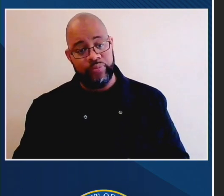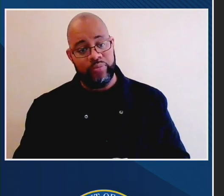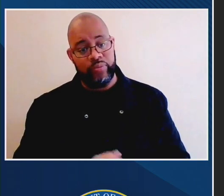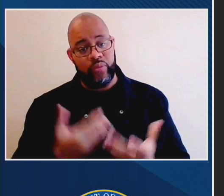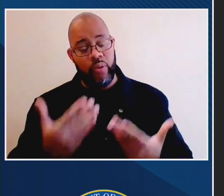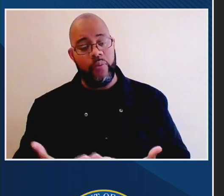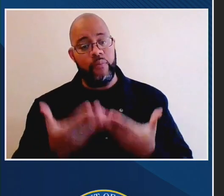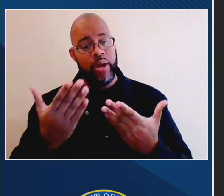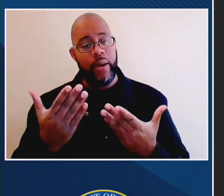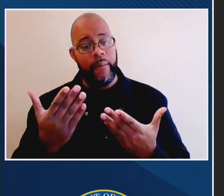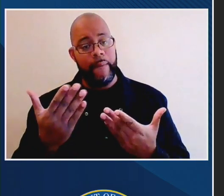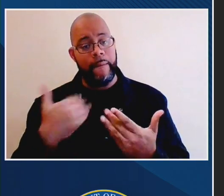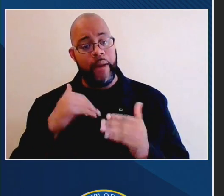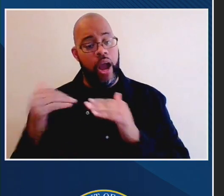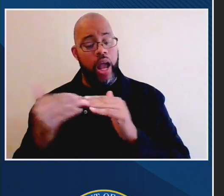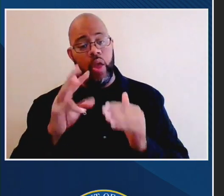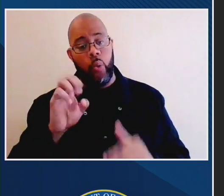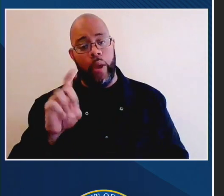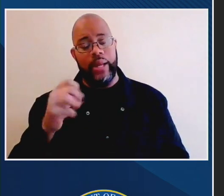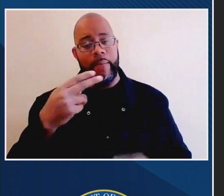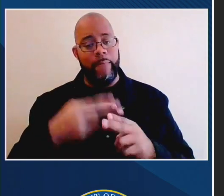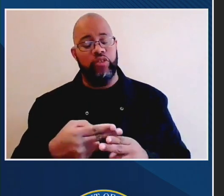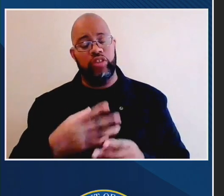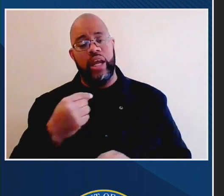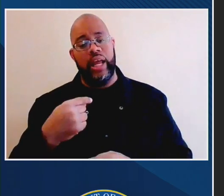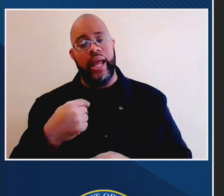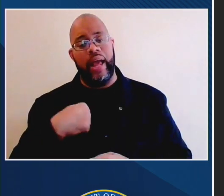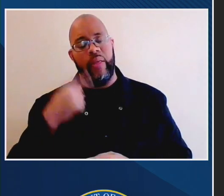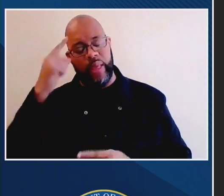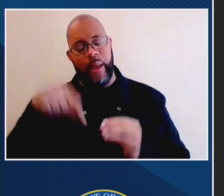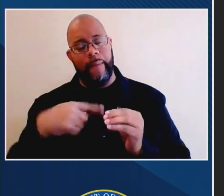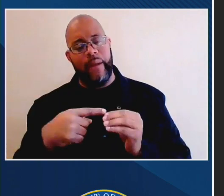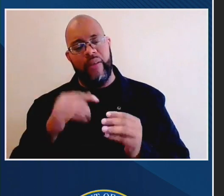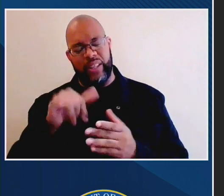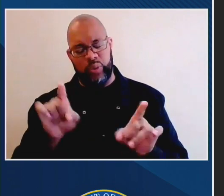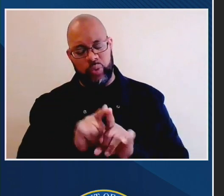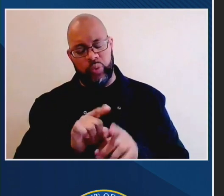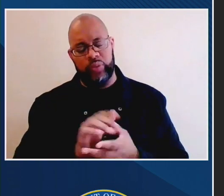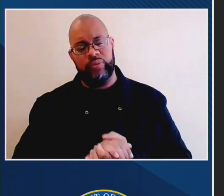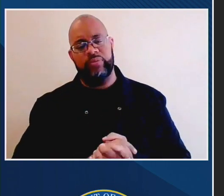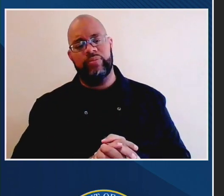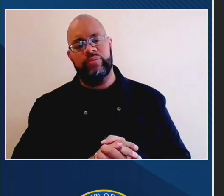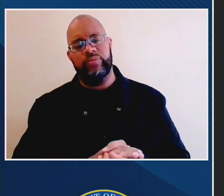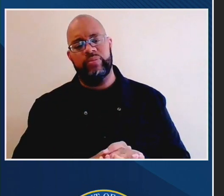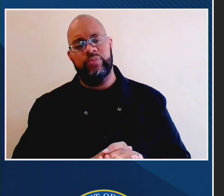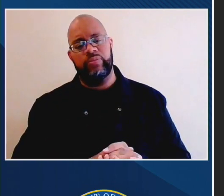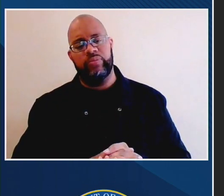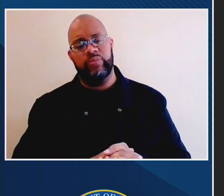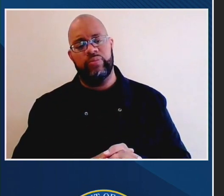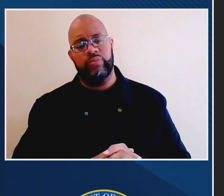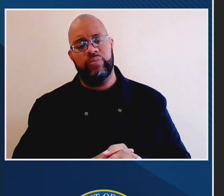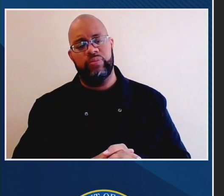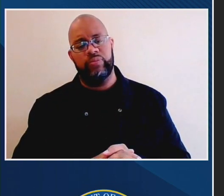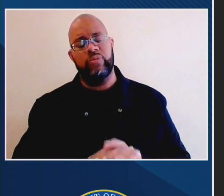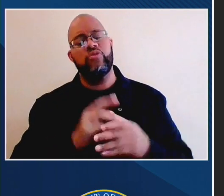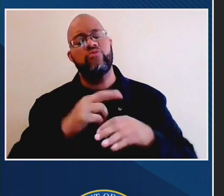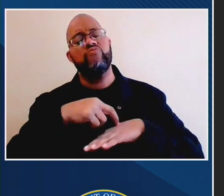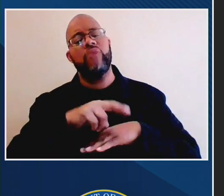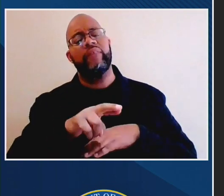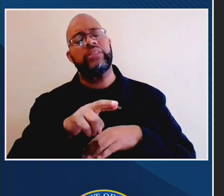deal with, but we have been able to successfully deal with a commitment to equity, closing the gap, and